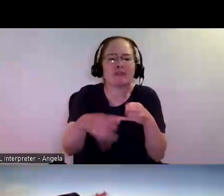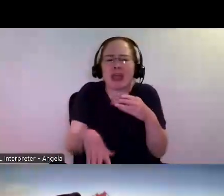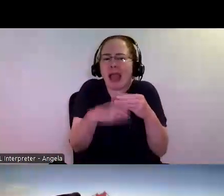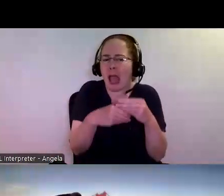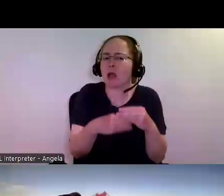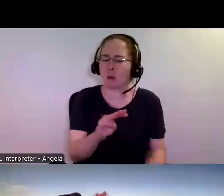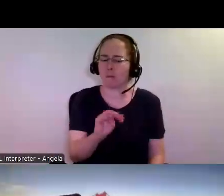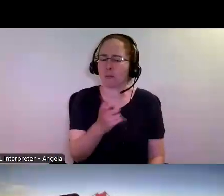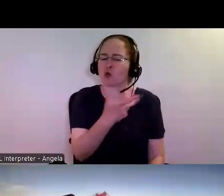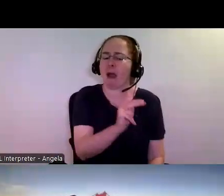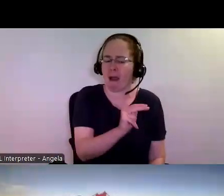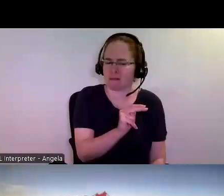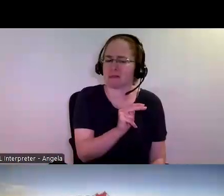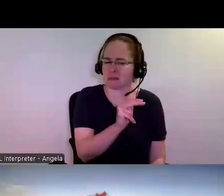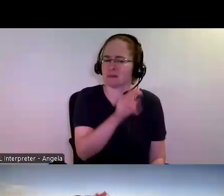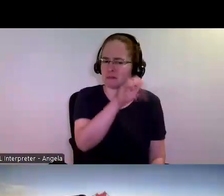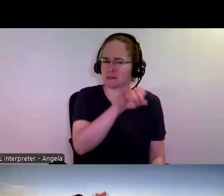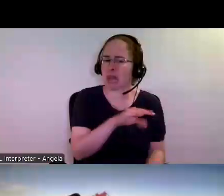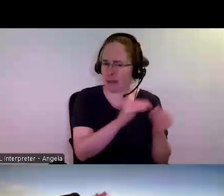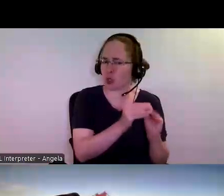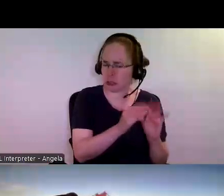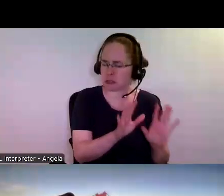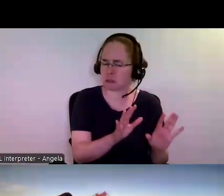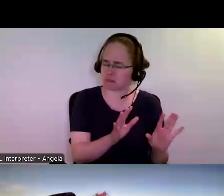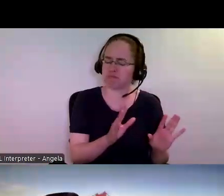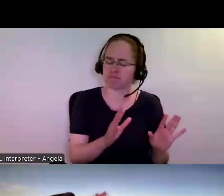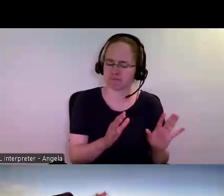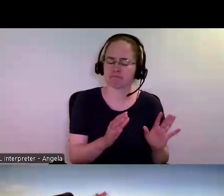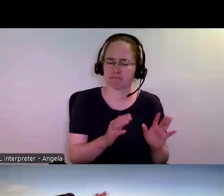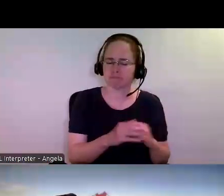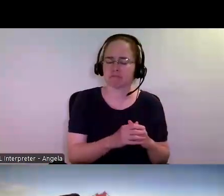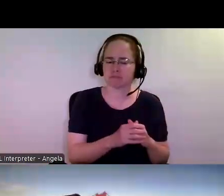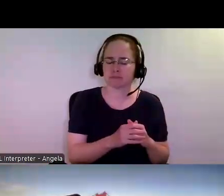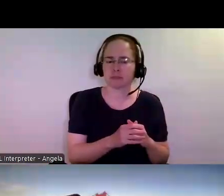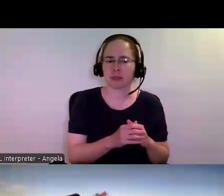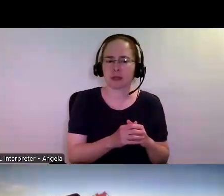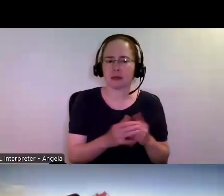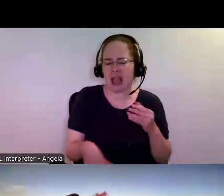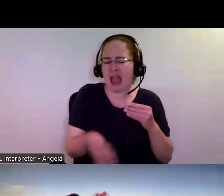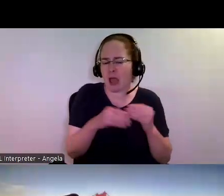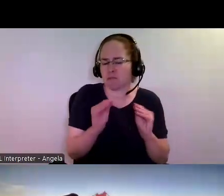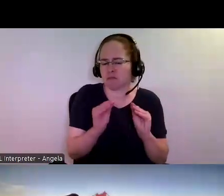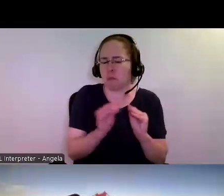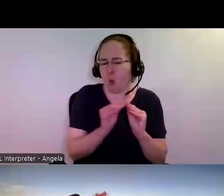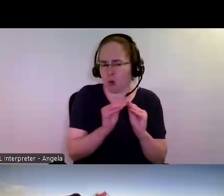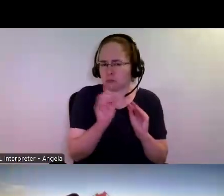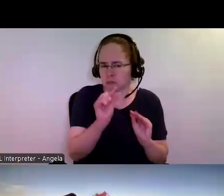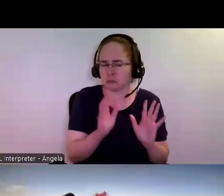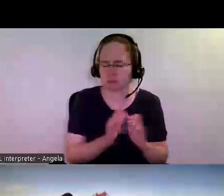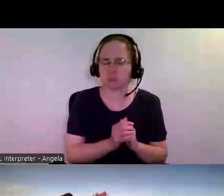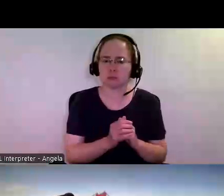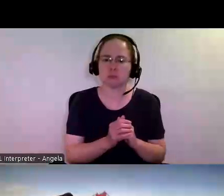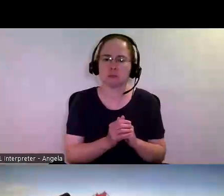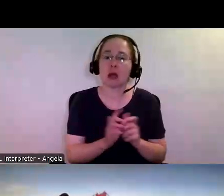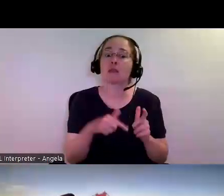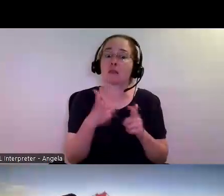what Miran so eloquently described in terms of demographics. Then really